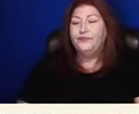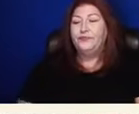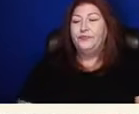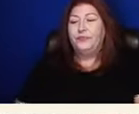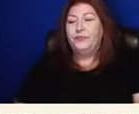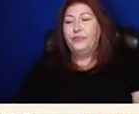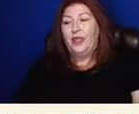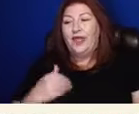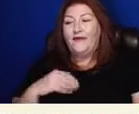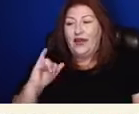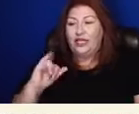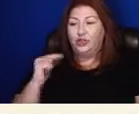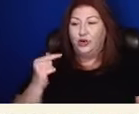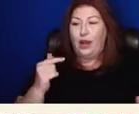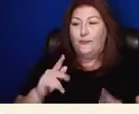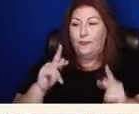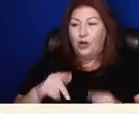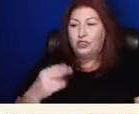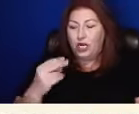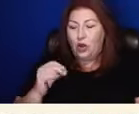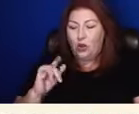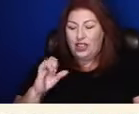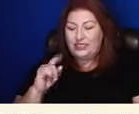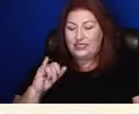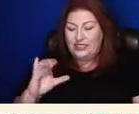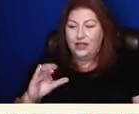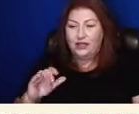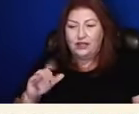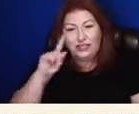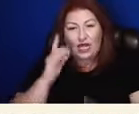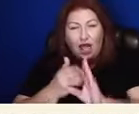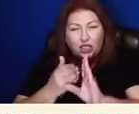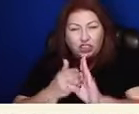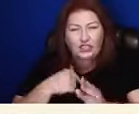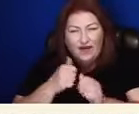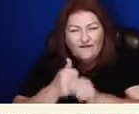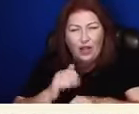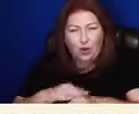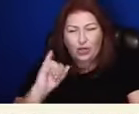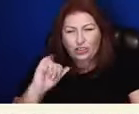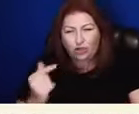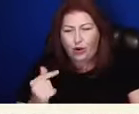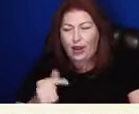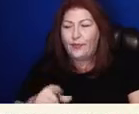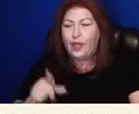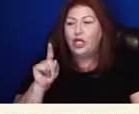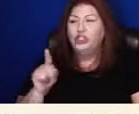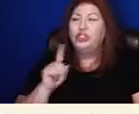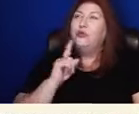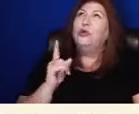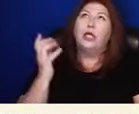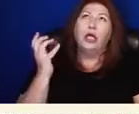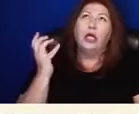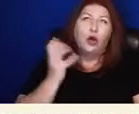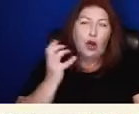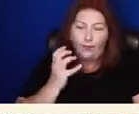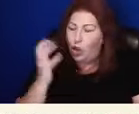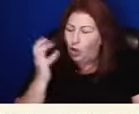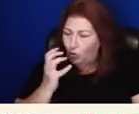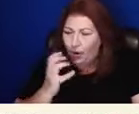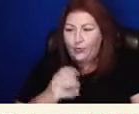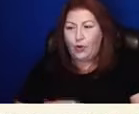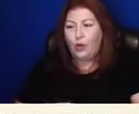Instagram person called The Holistic Psychologist who I follow on Instagram. she is incredible in what she